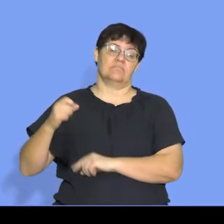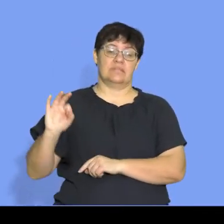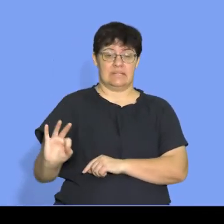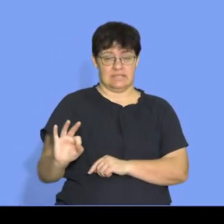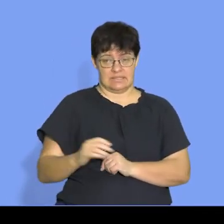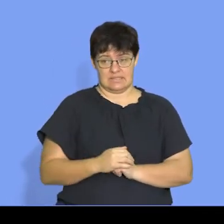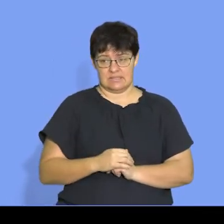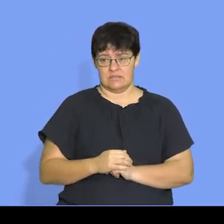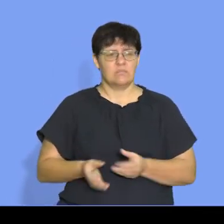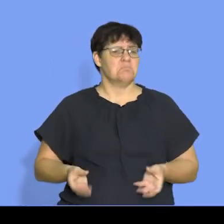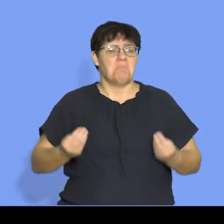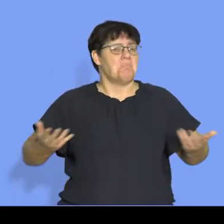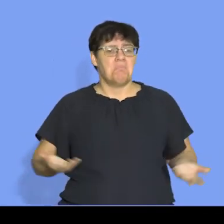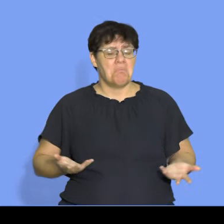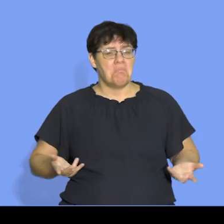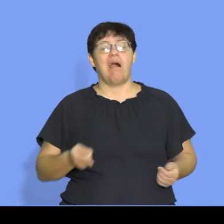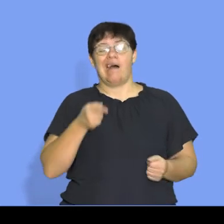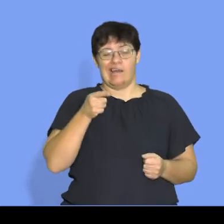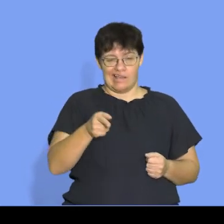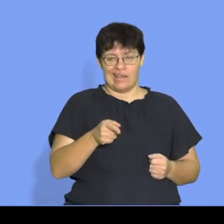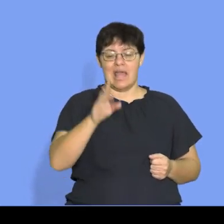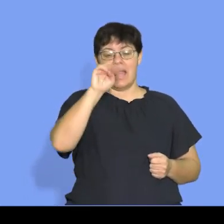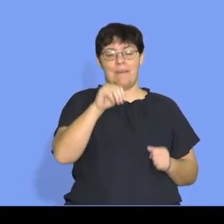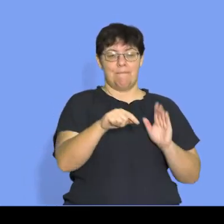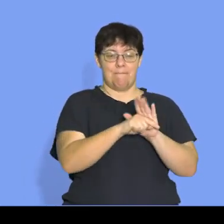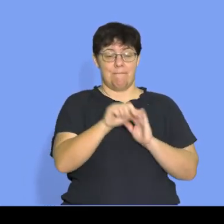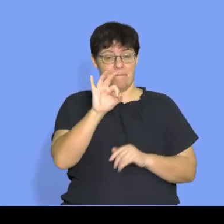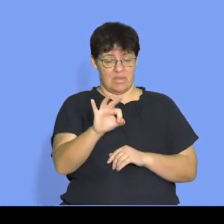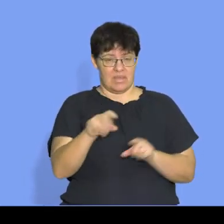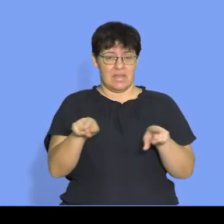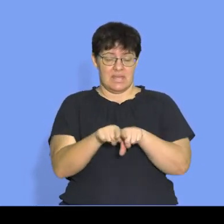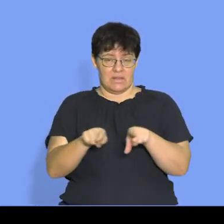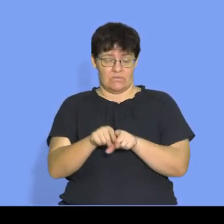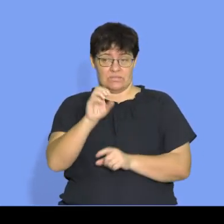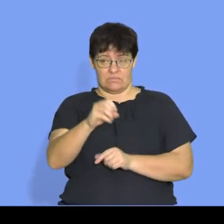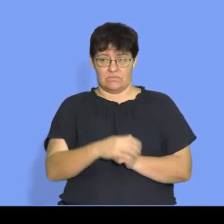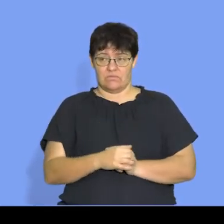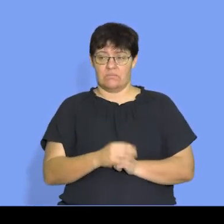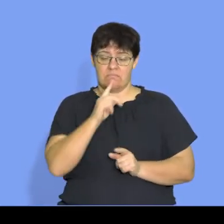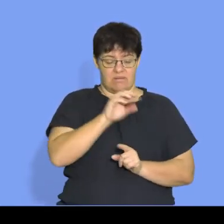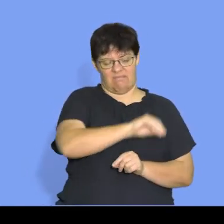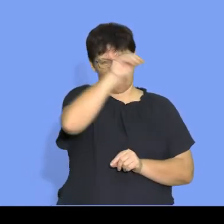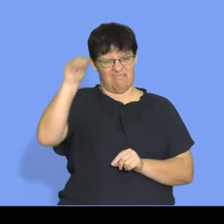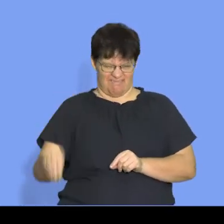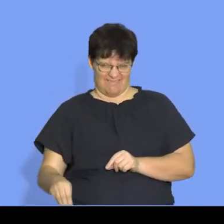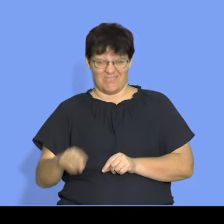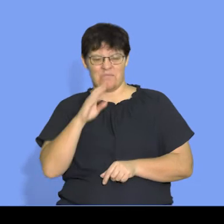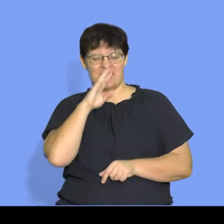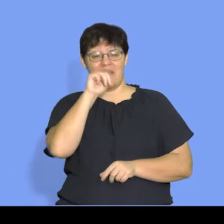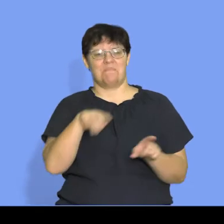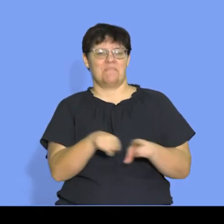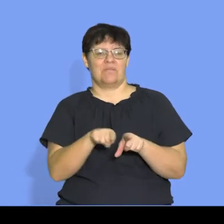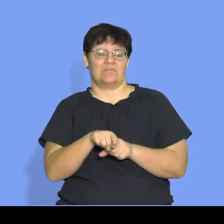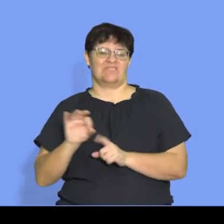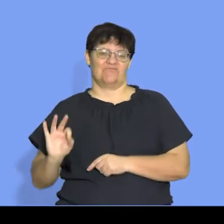+3. Where does it come from? It comes from m minus 3 equal to 0. Then you know the 3 will go that side